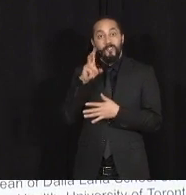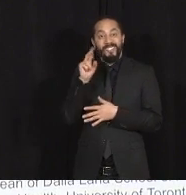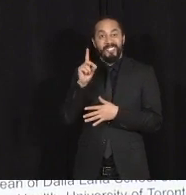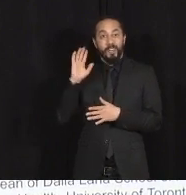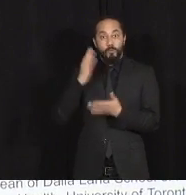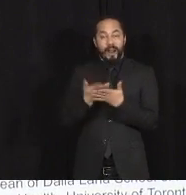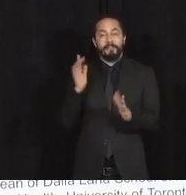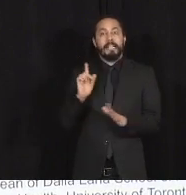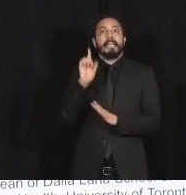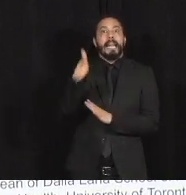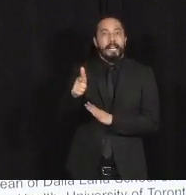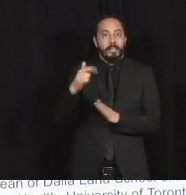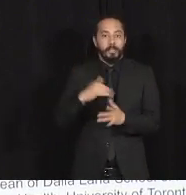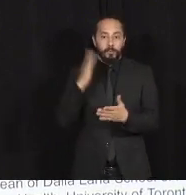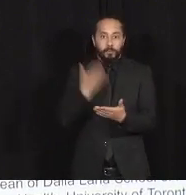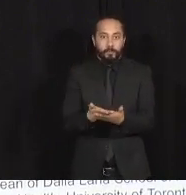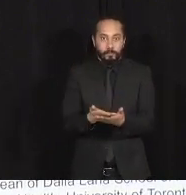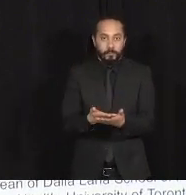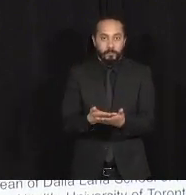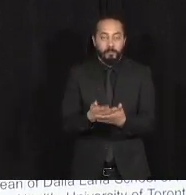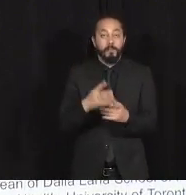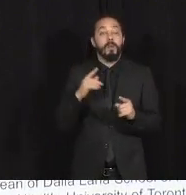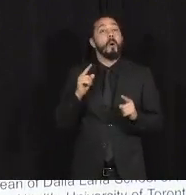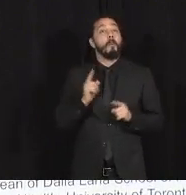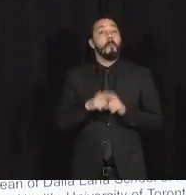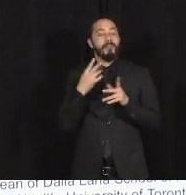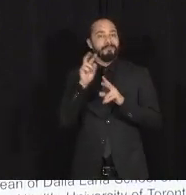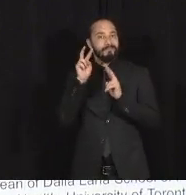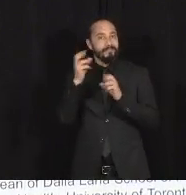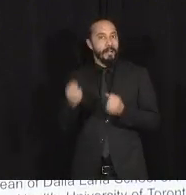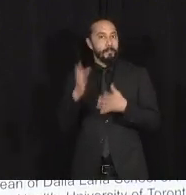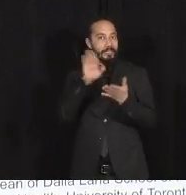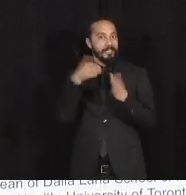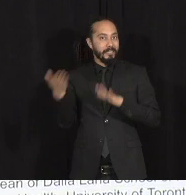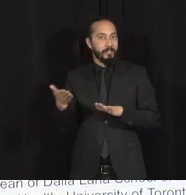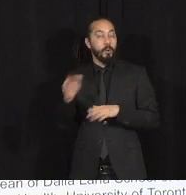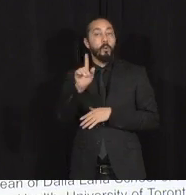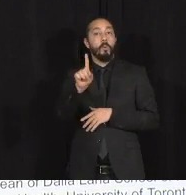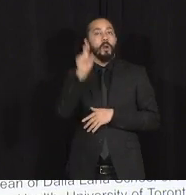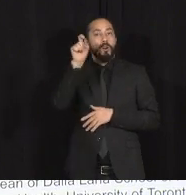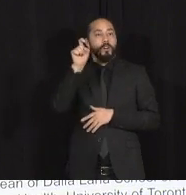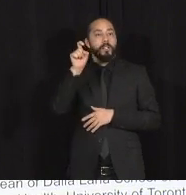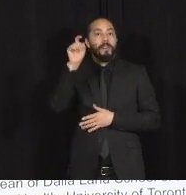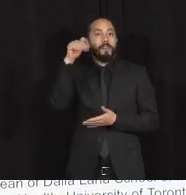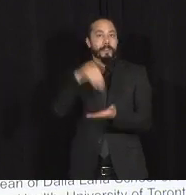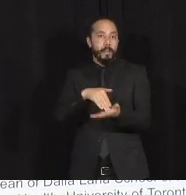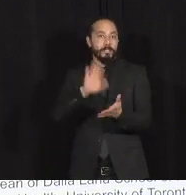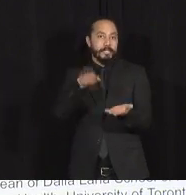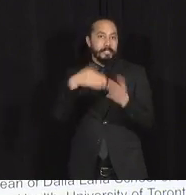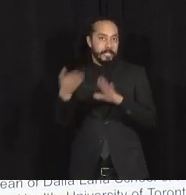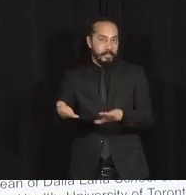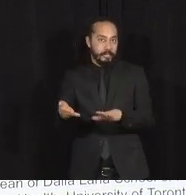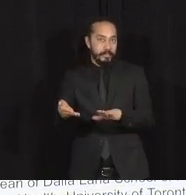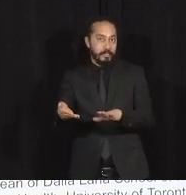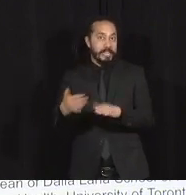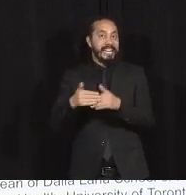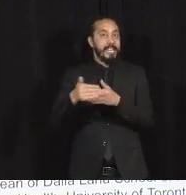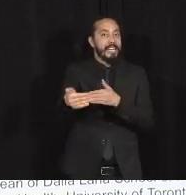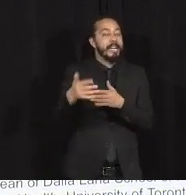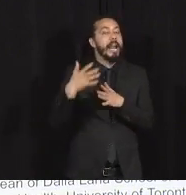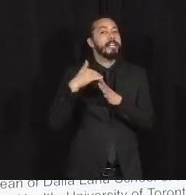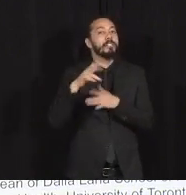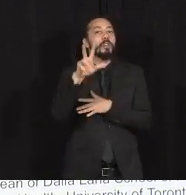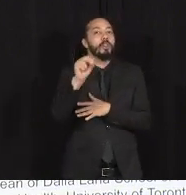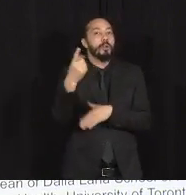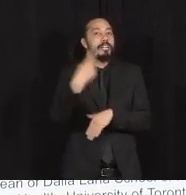almost 100,000 deaths, is an estimate of what we might be looking at within 30 days had we not taken